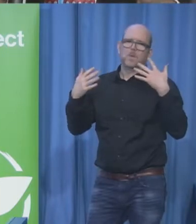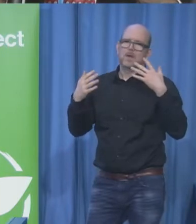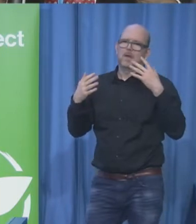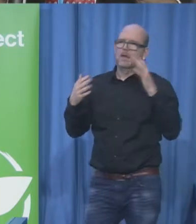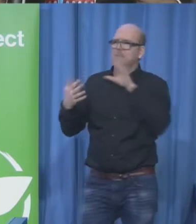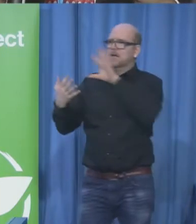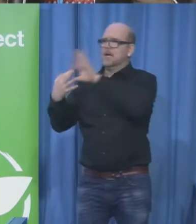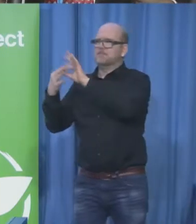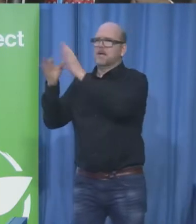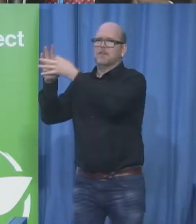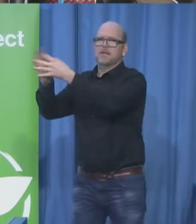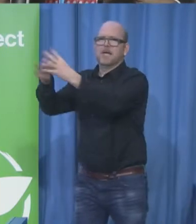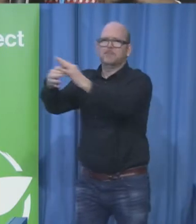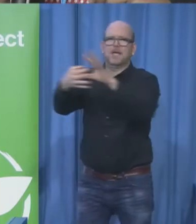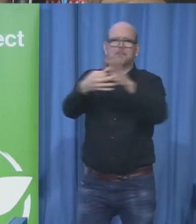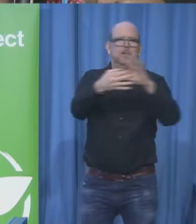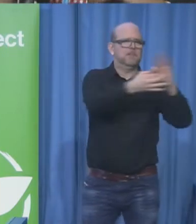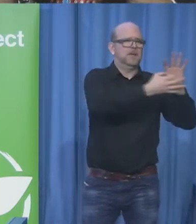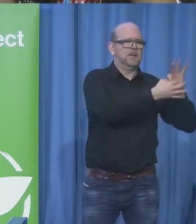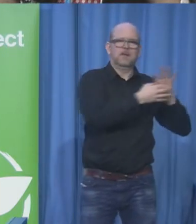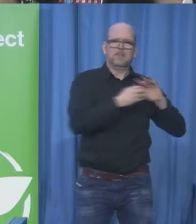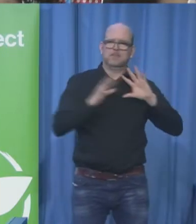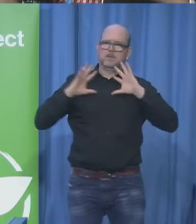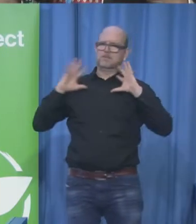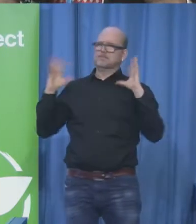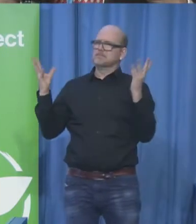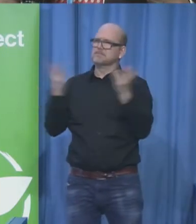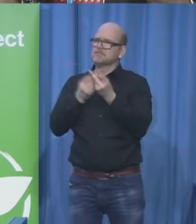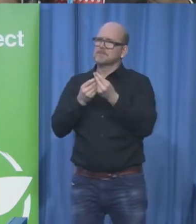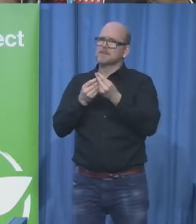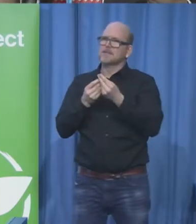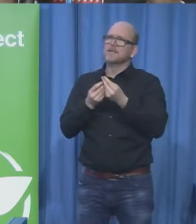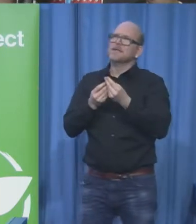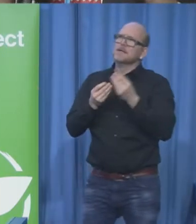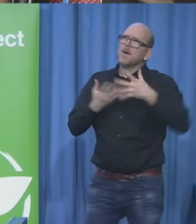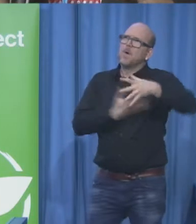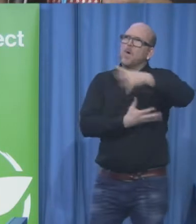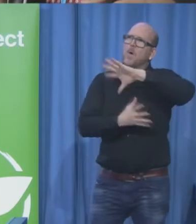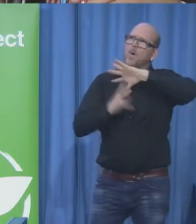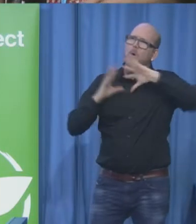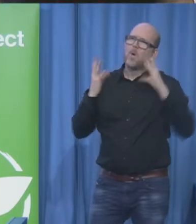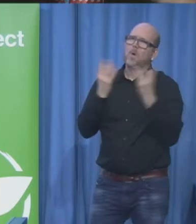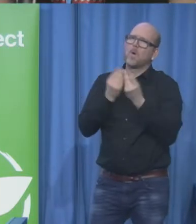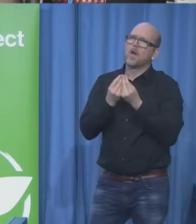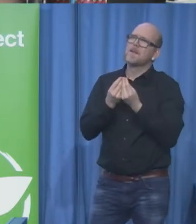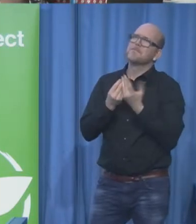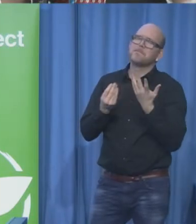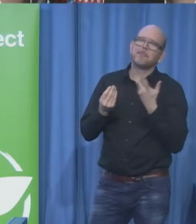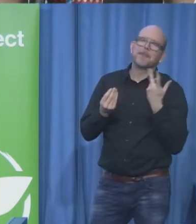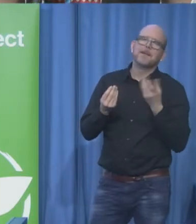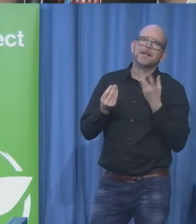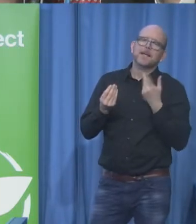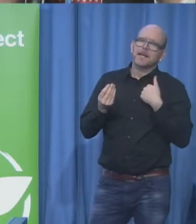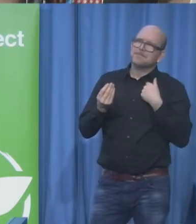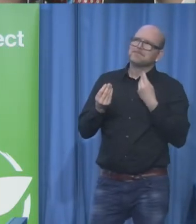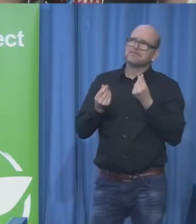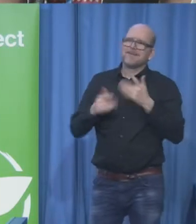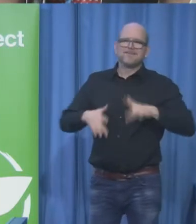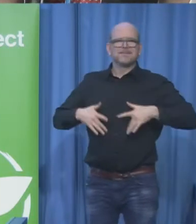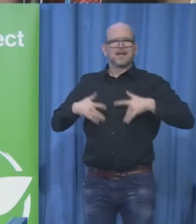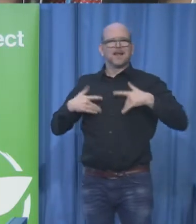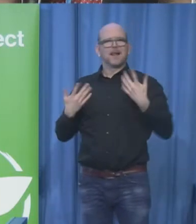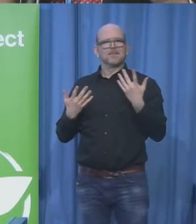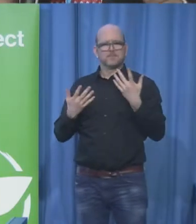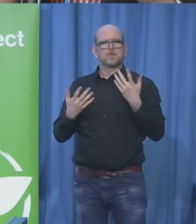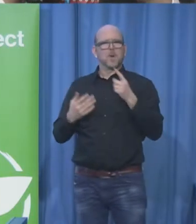days when you kind of put it together. Because I think when you go through life and you learn as a judge, you actually try not to focus on one